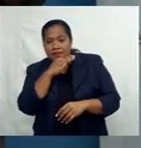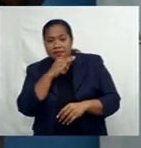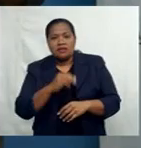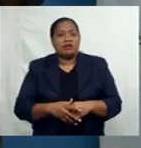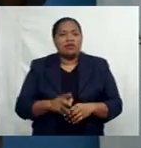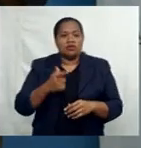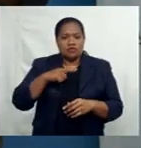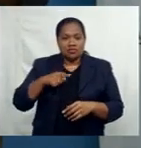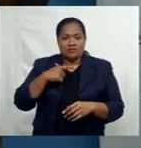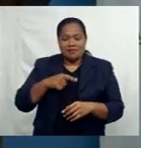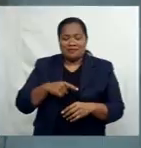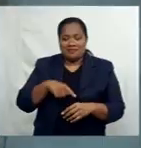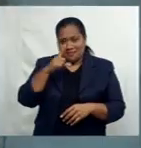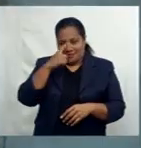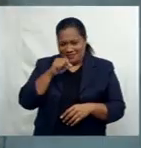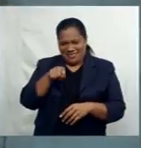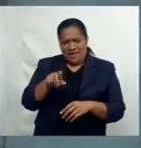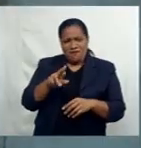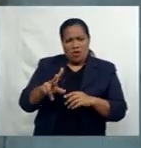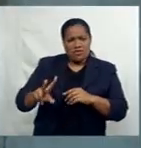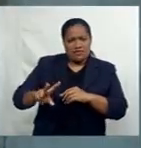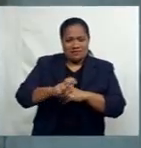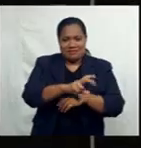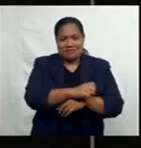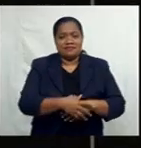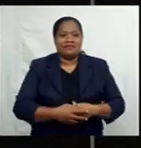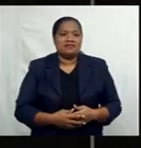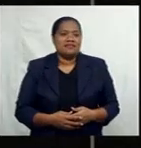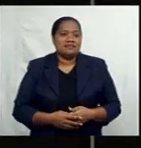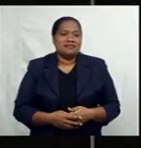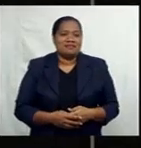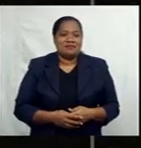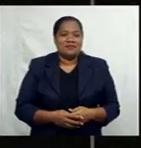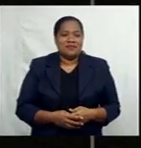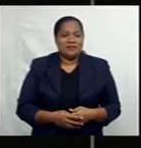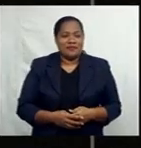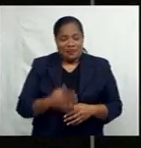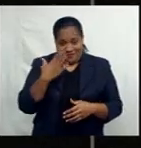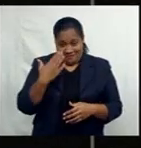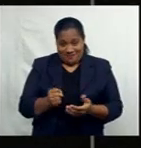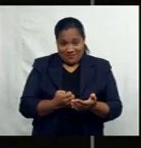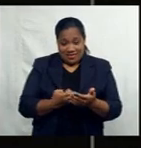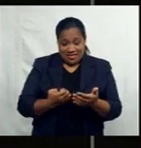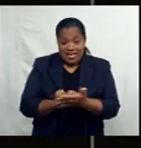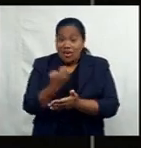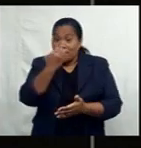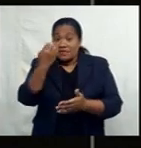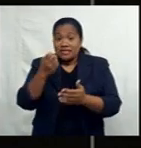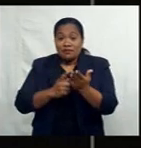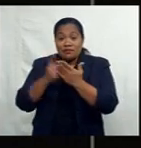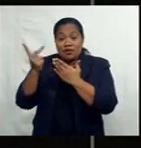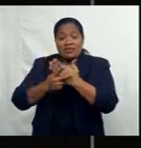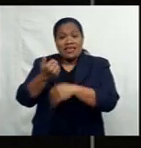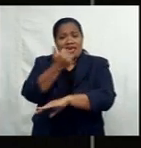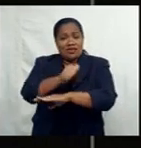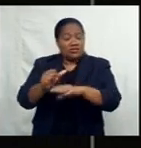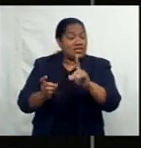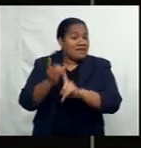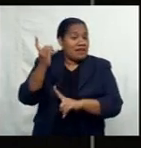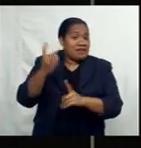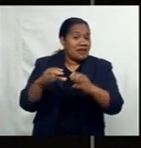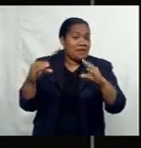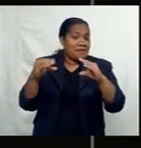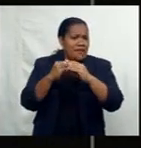variants. Christiana Uluwai, FBC News. The head of economics and programming at the Asian Development Bank